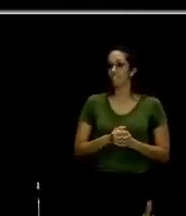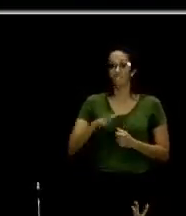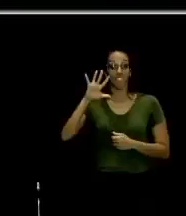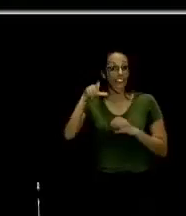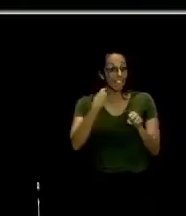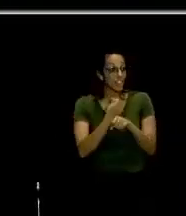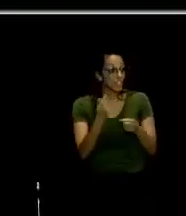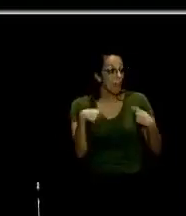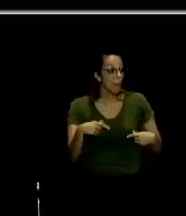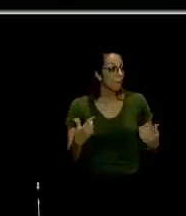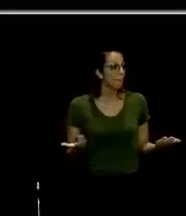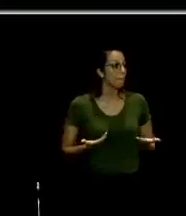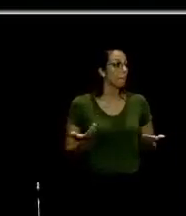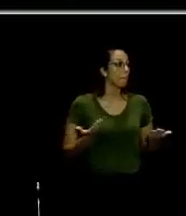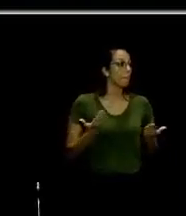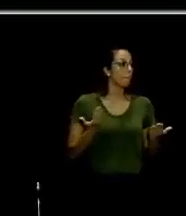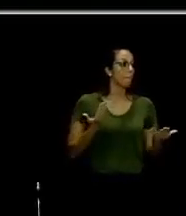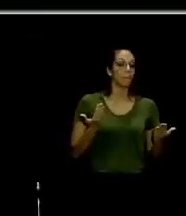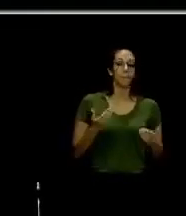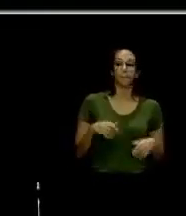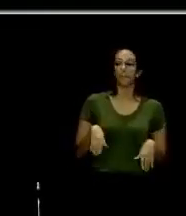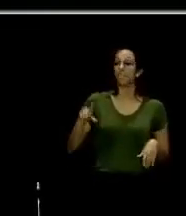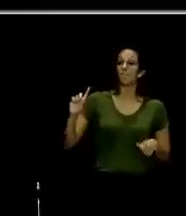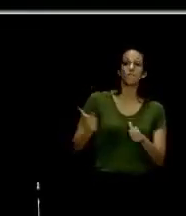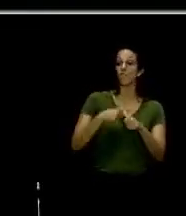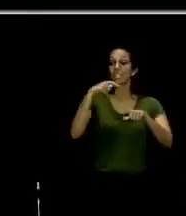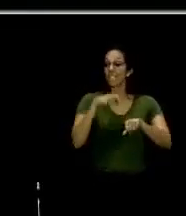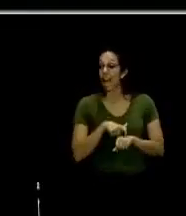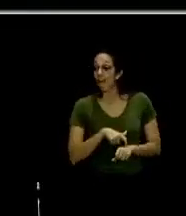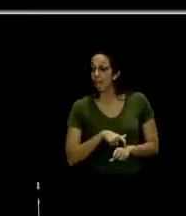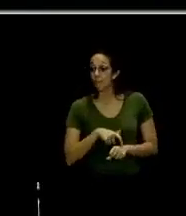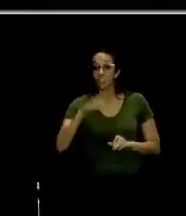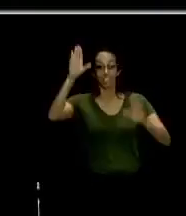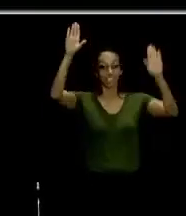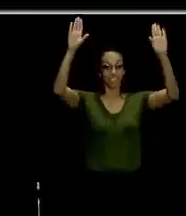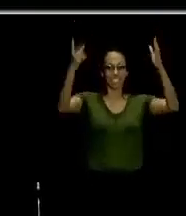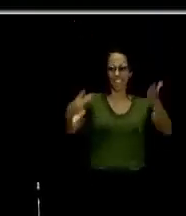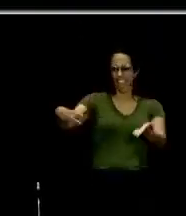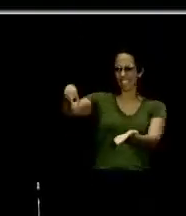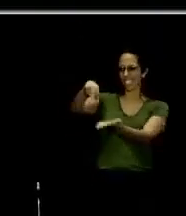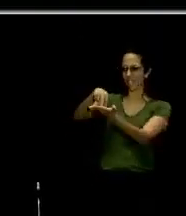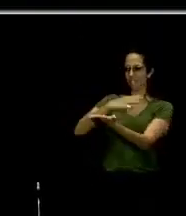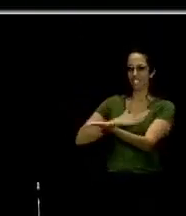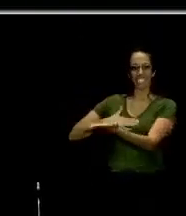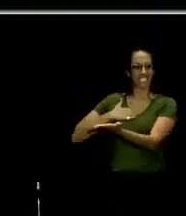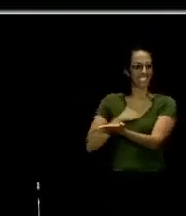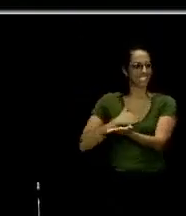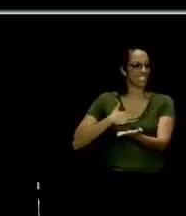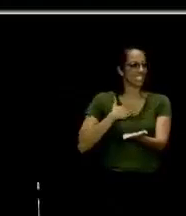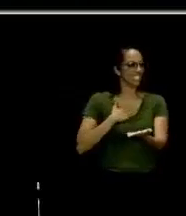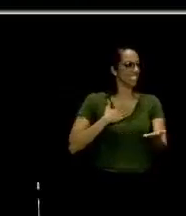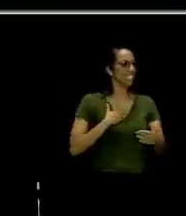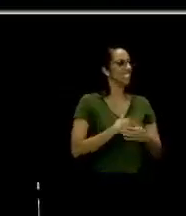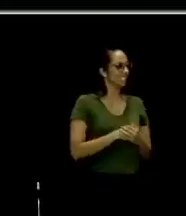5 years? First timers, stand up.